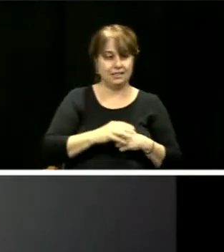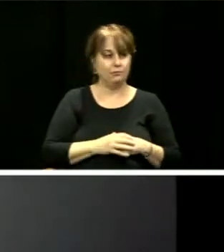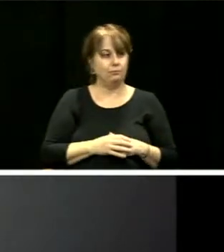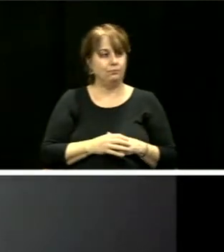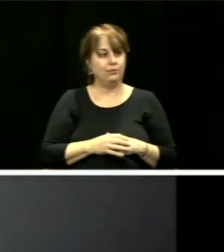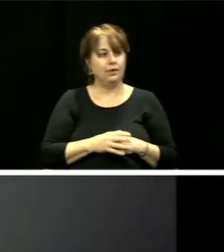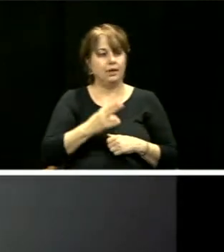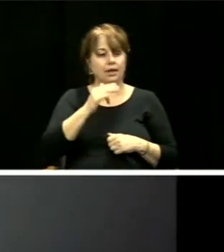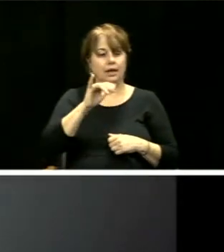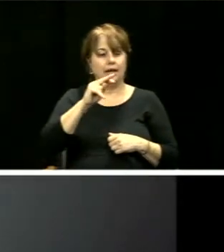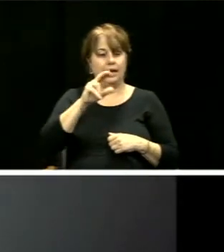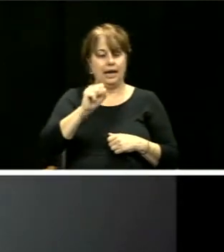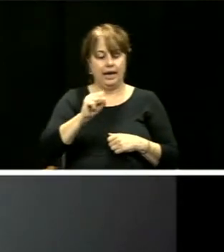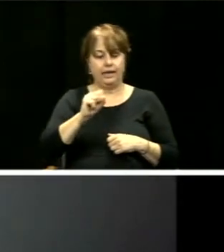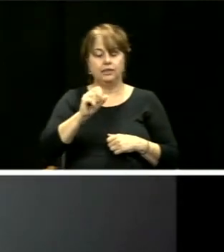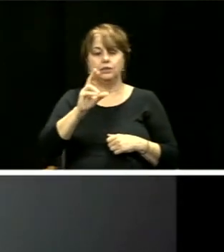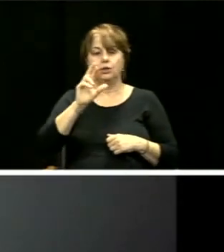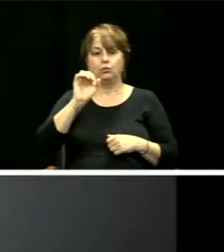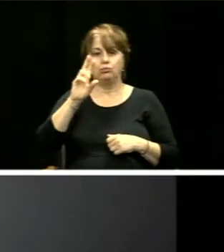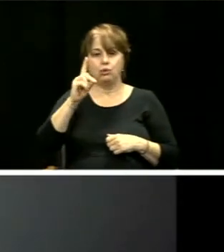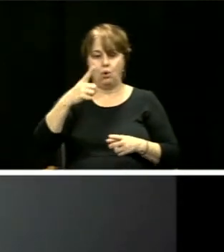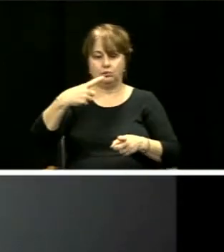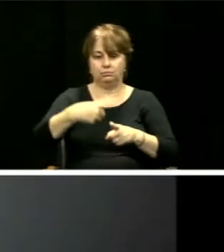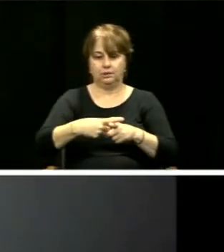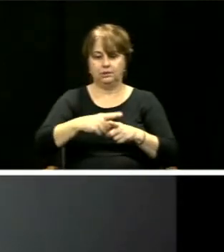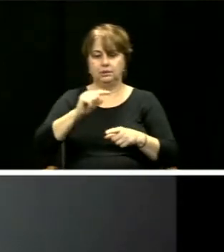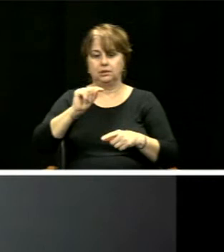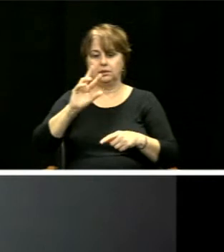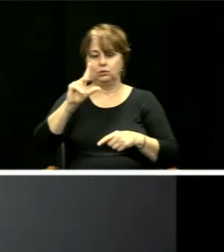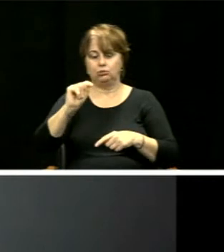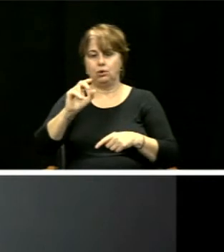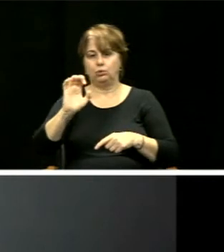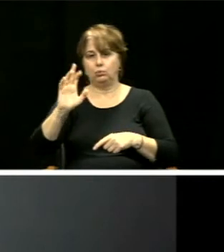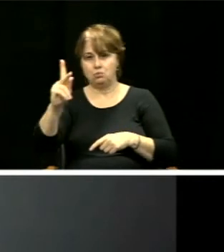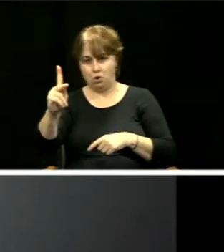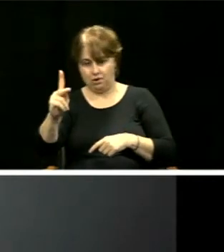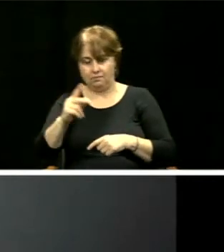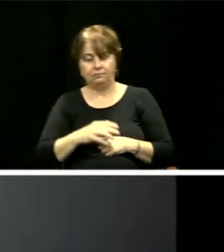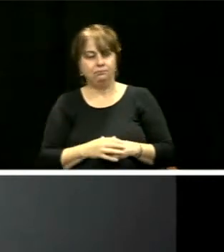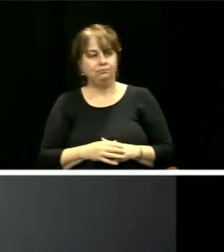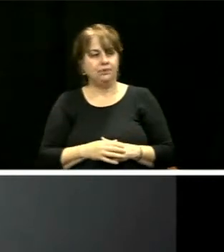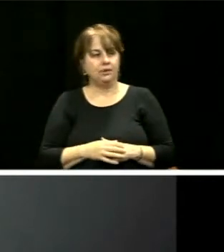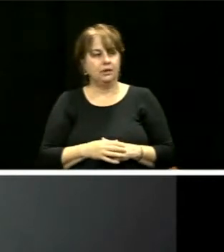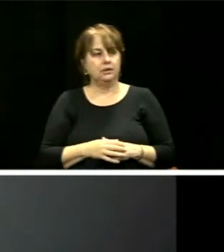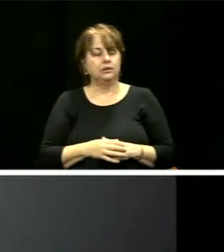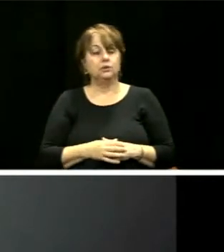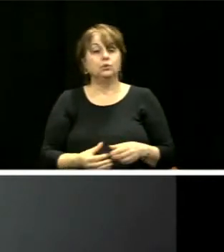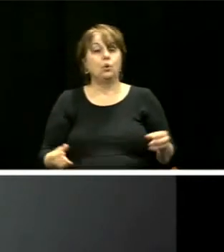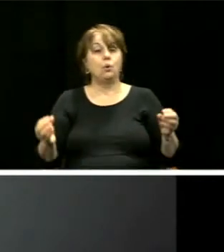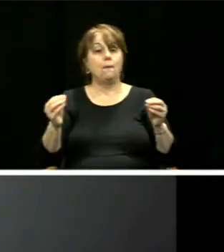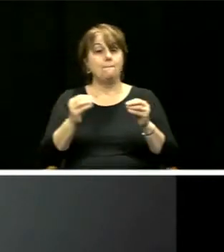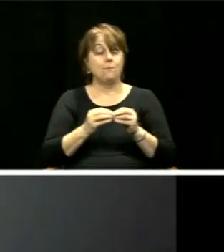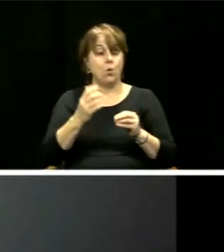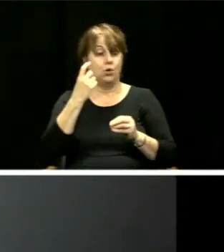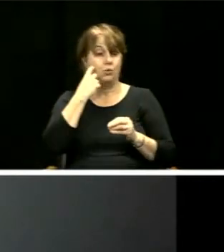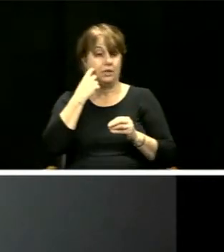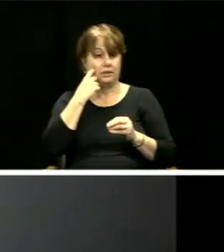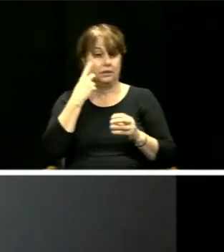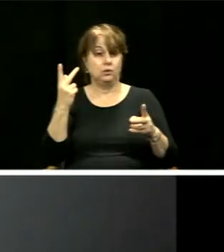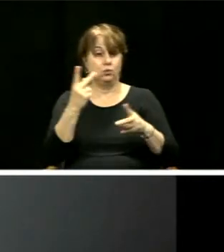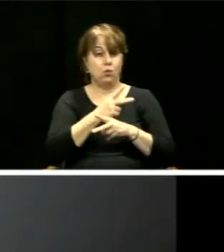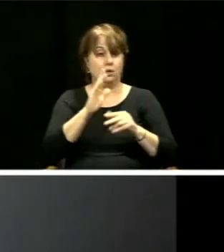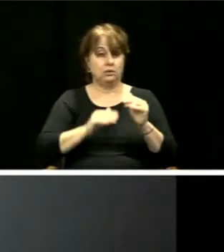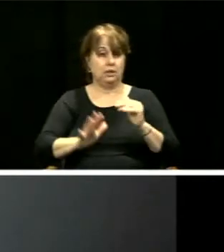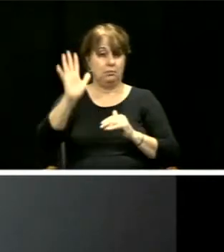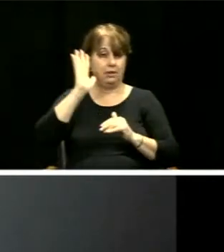Haynes Road meets Trout Brook and the East Branch of Trout Brook comes over the banks. A lot more recently and a lot worse than it ever has. We've been